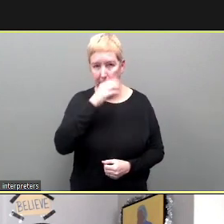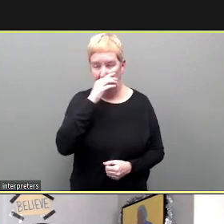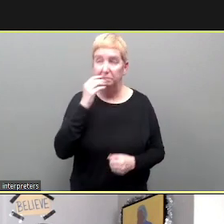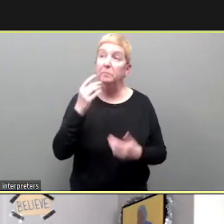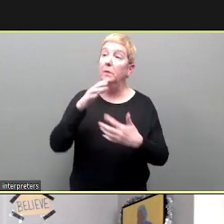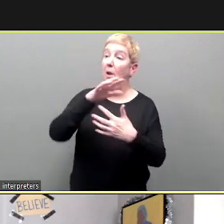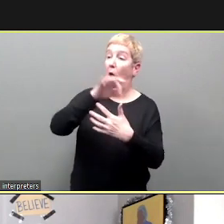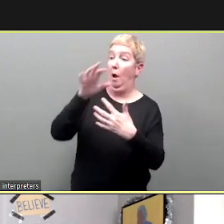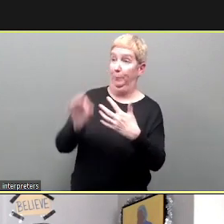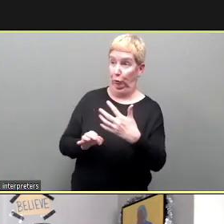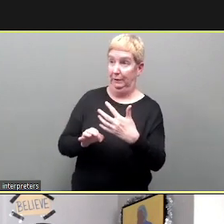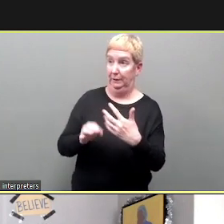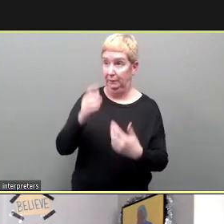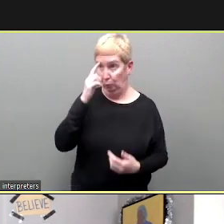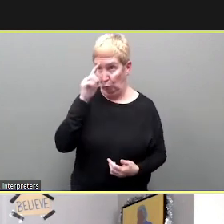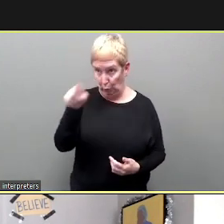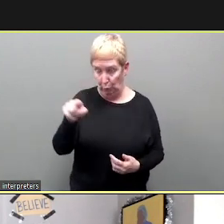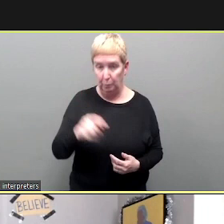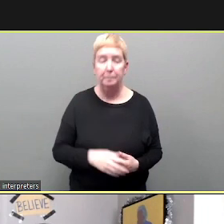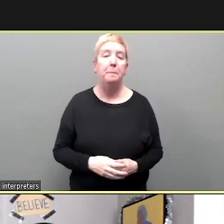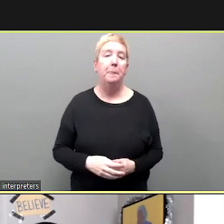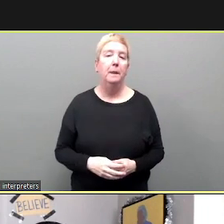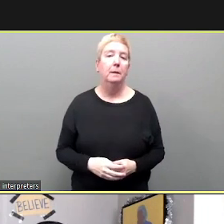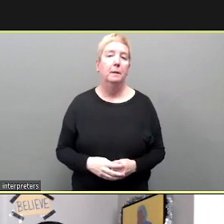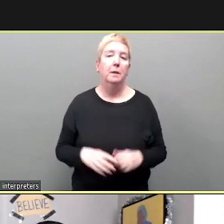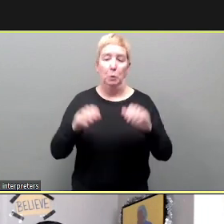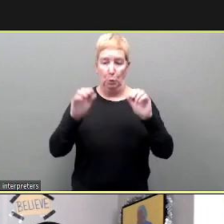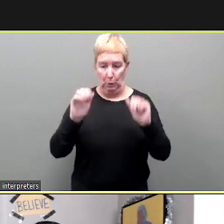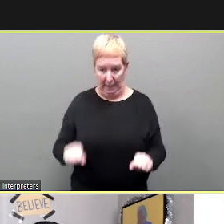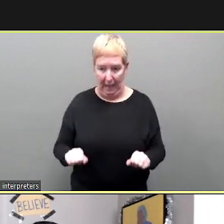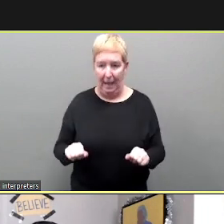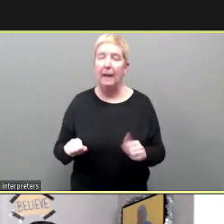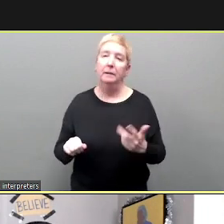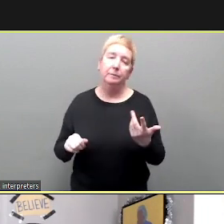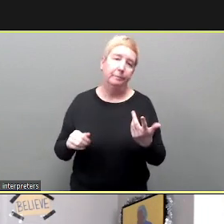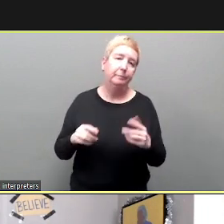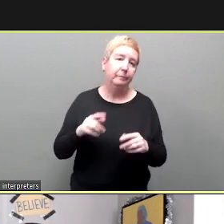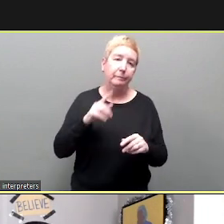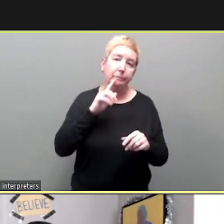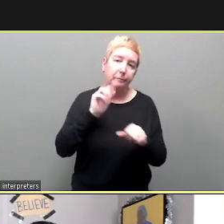options then that you have. You can do tests that you get at